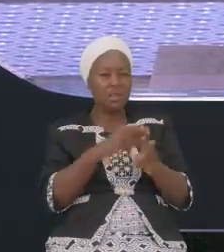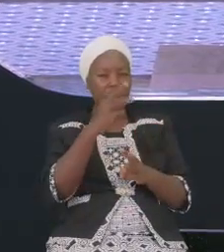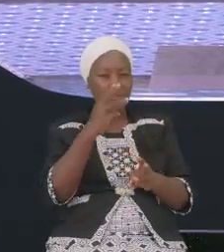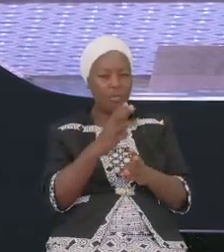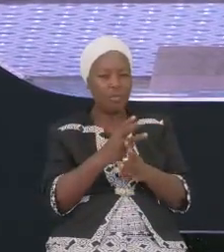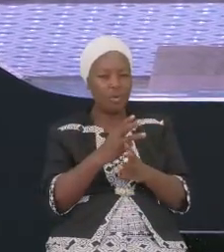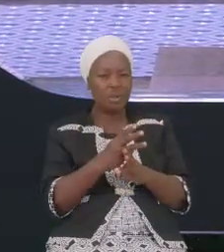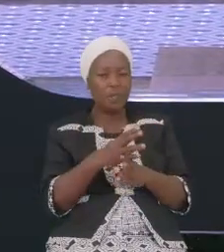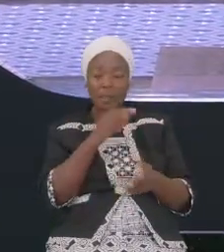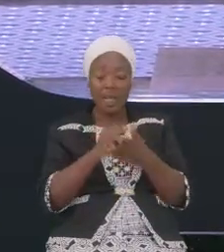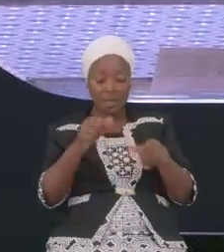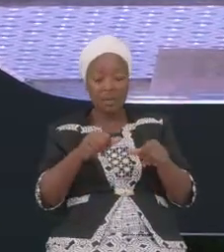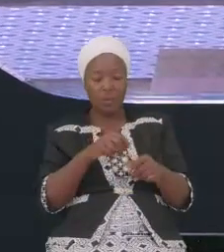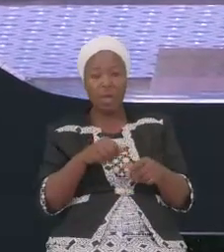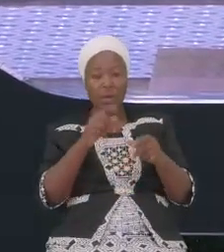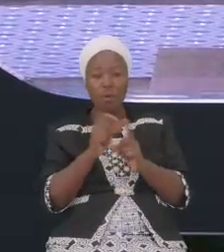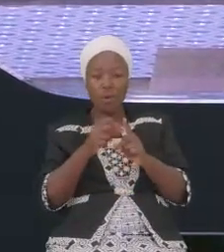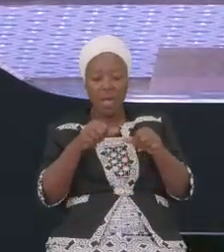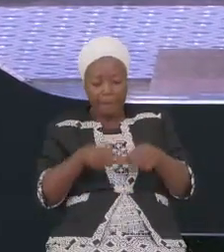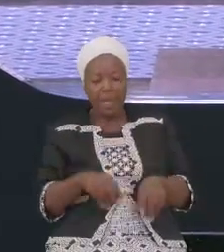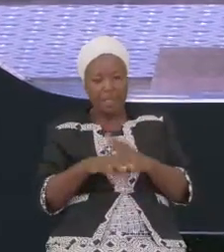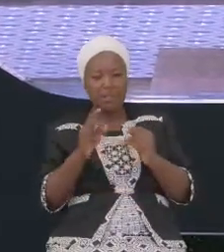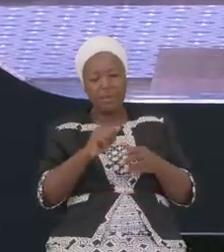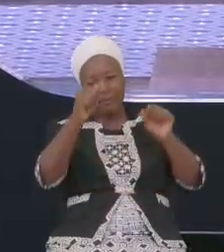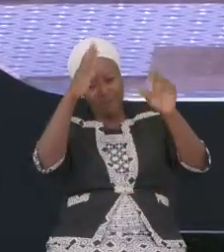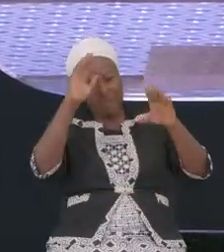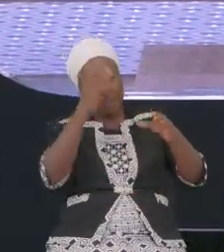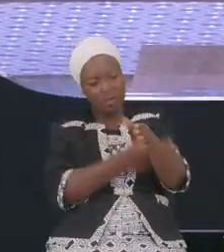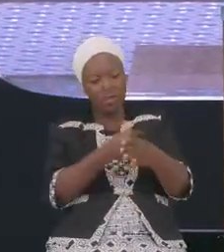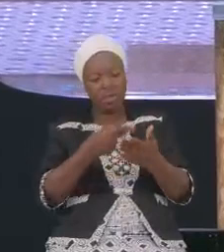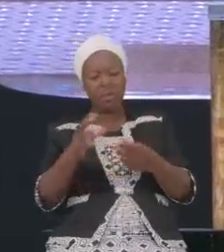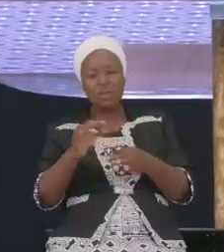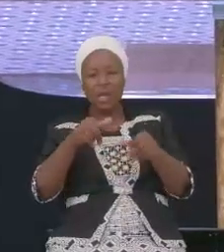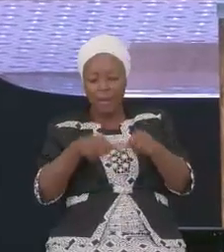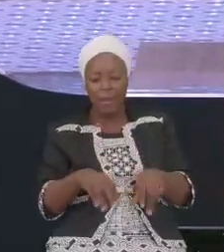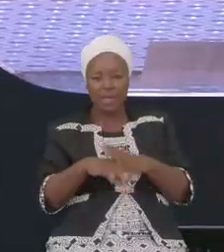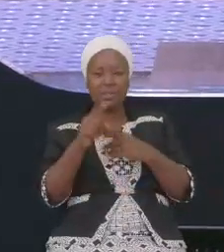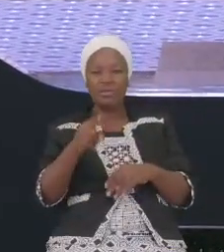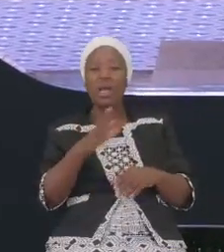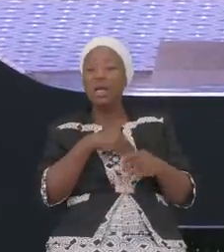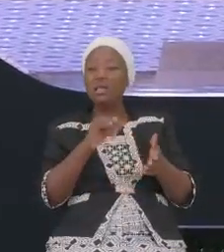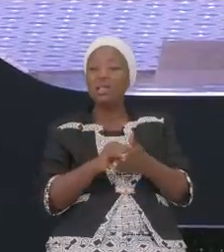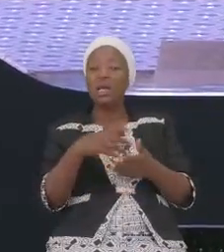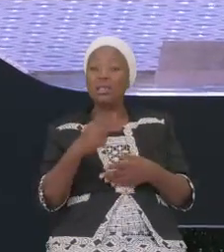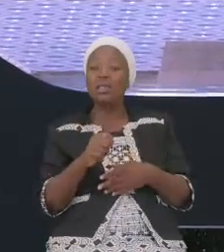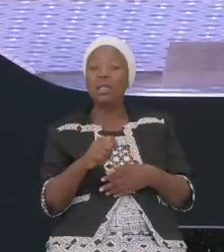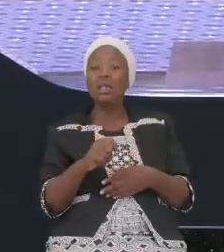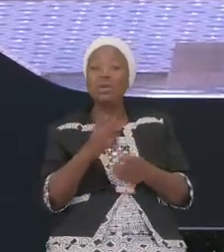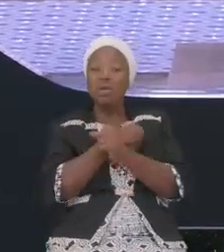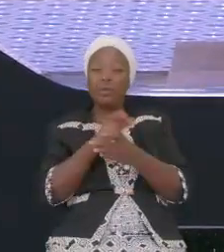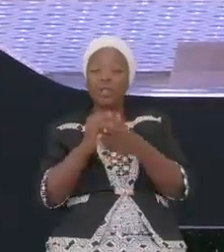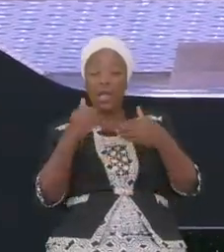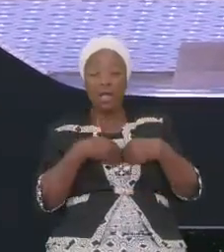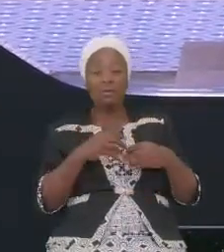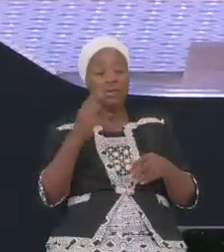abides in you, that the Father, the Son, the Holy Ghost abides in you, and that the love that he had for his only